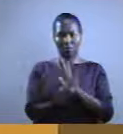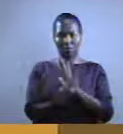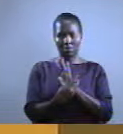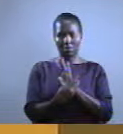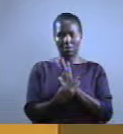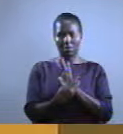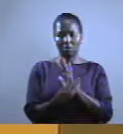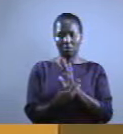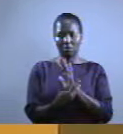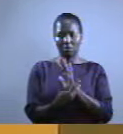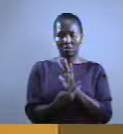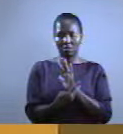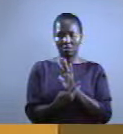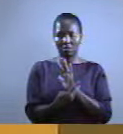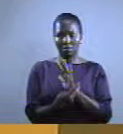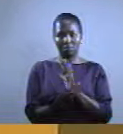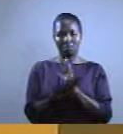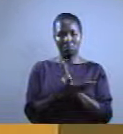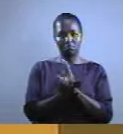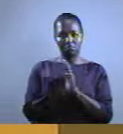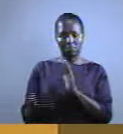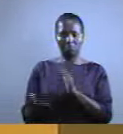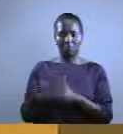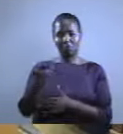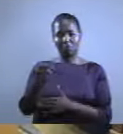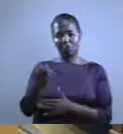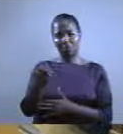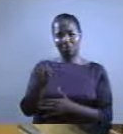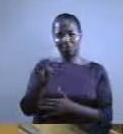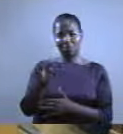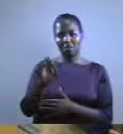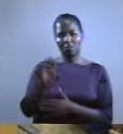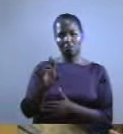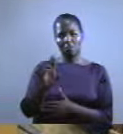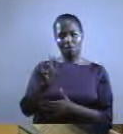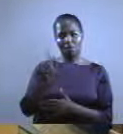Chair Mufamadi.